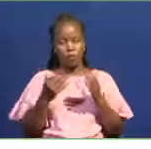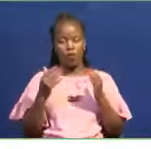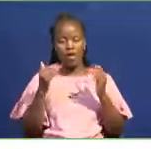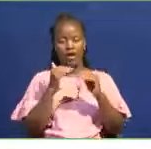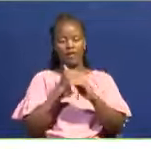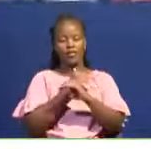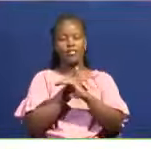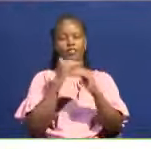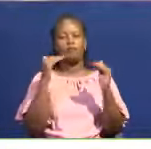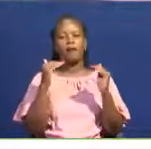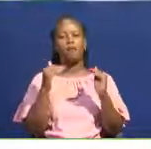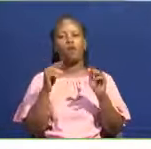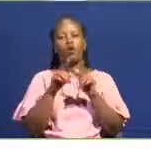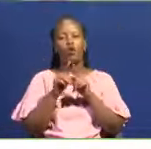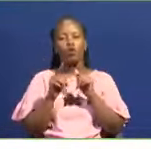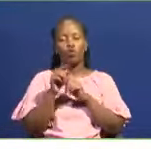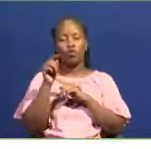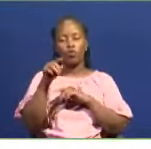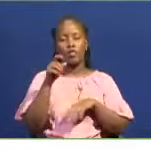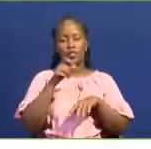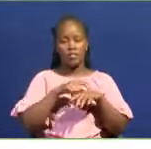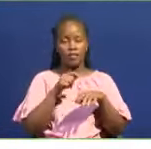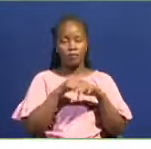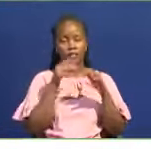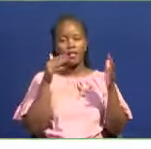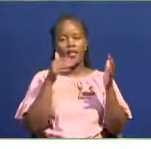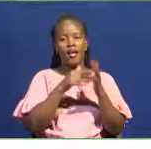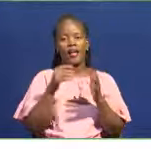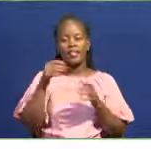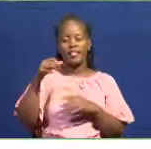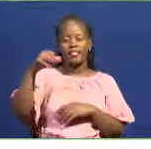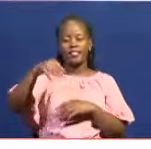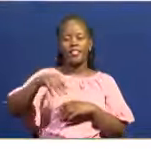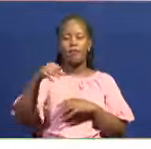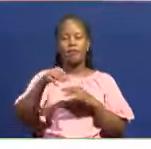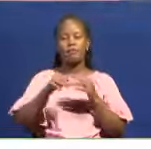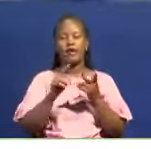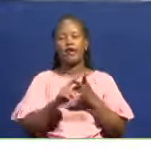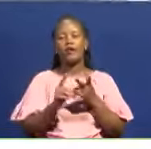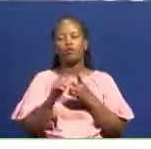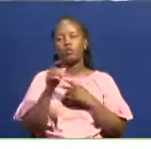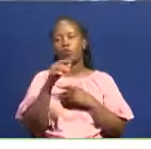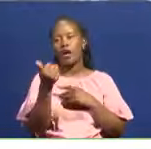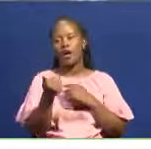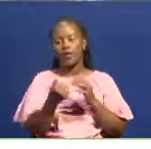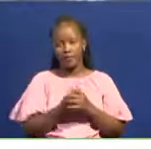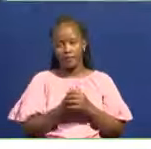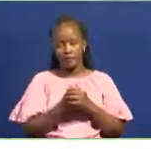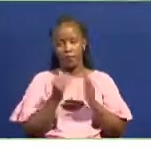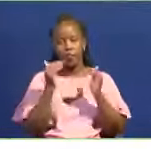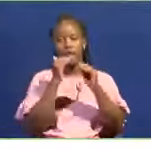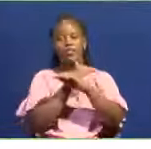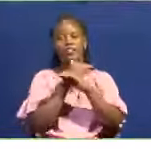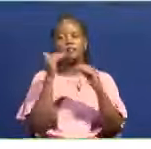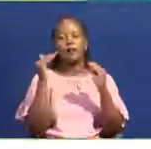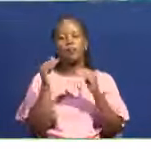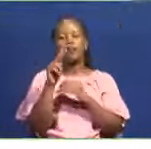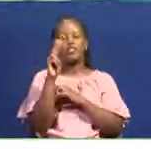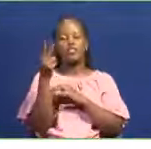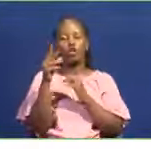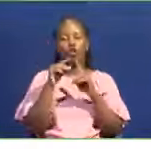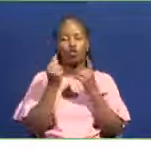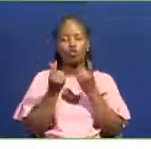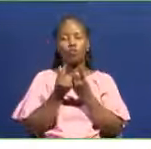least find the back of the net this time against Namibia, to only lead their lead. Zimbabwe, who are second in group with